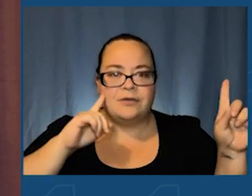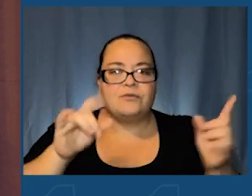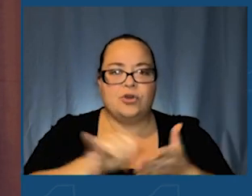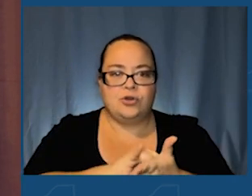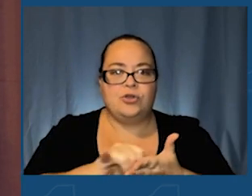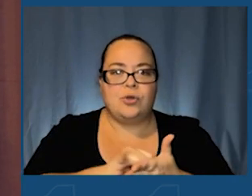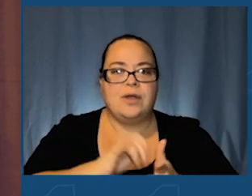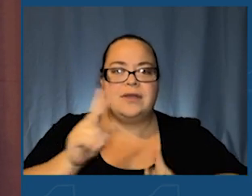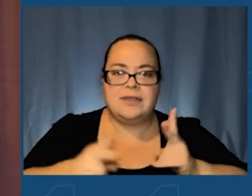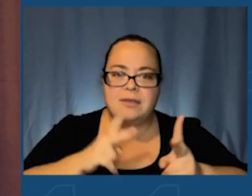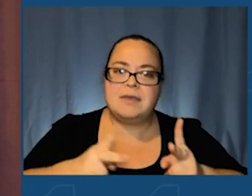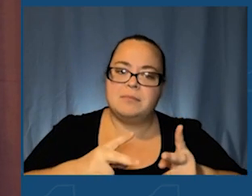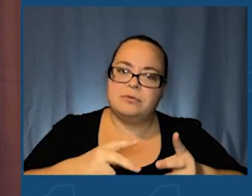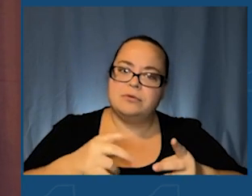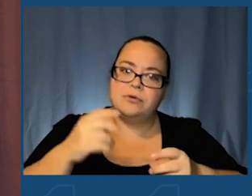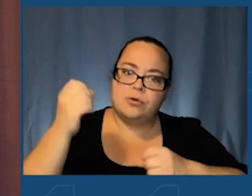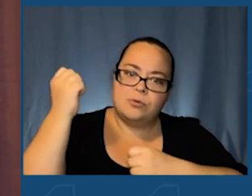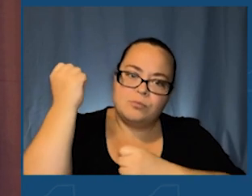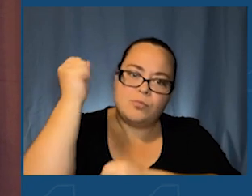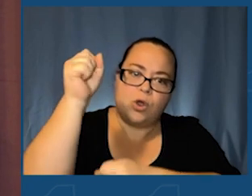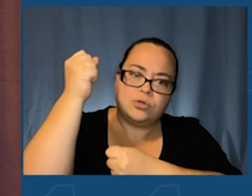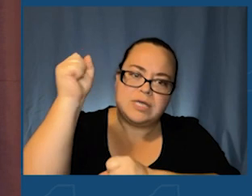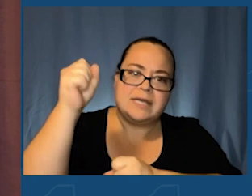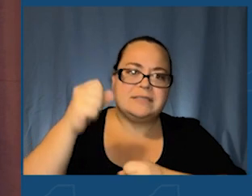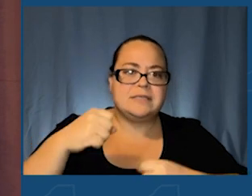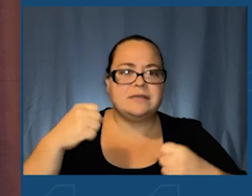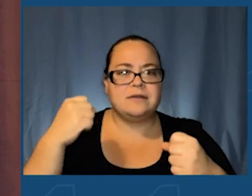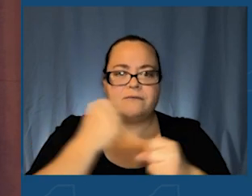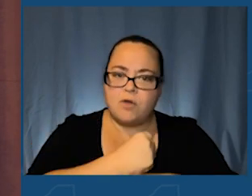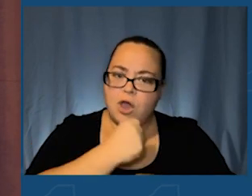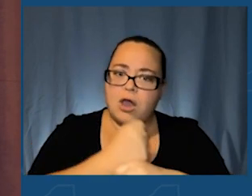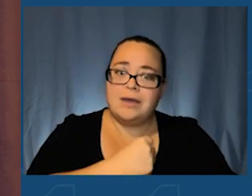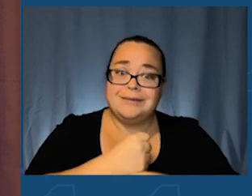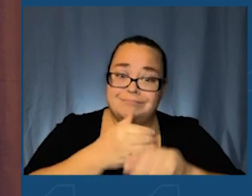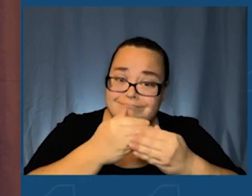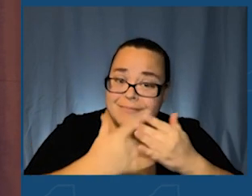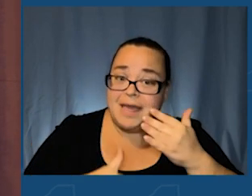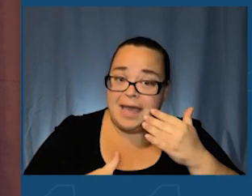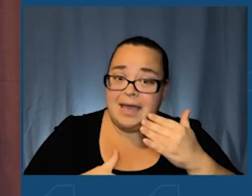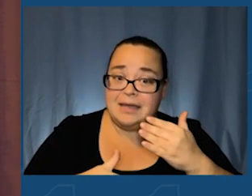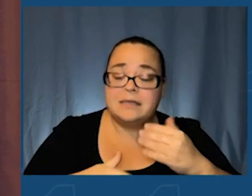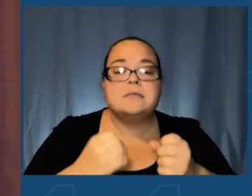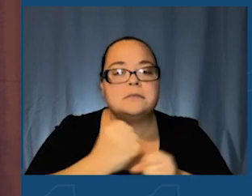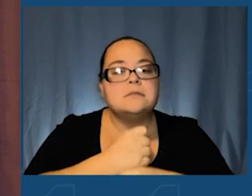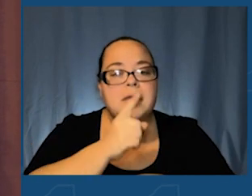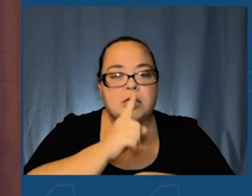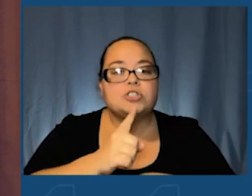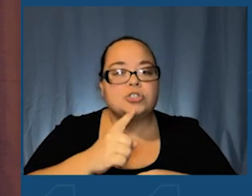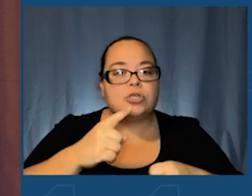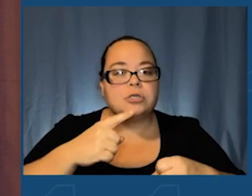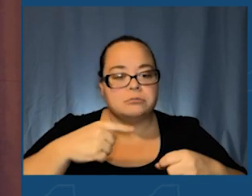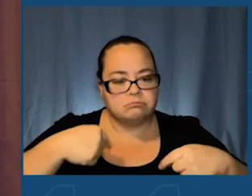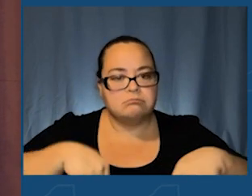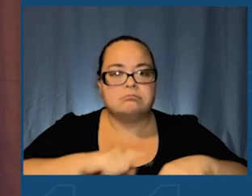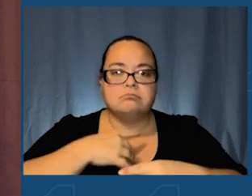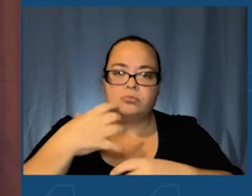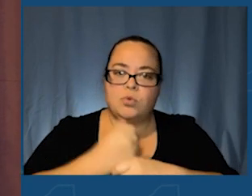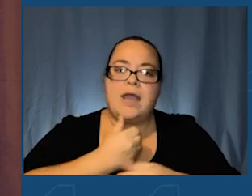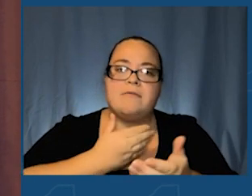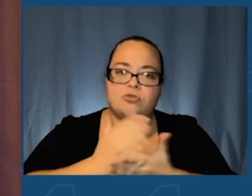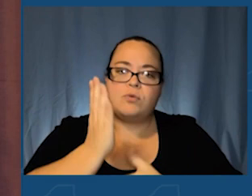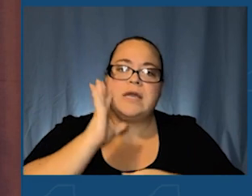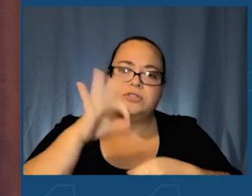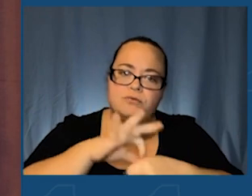blood, but ultimately they made sure that we have the right here today to vote. That's what we're